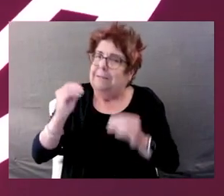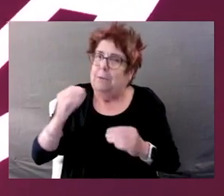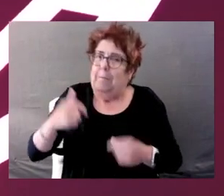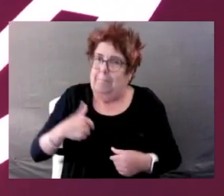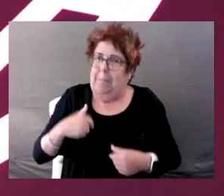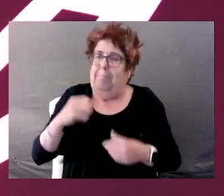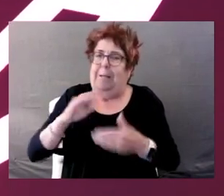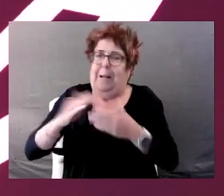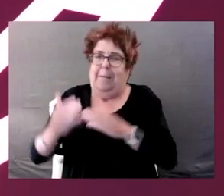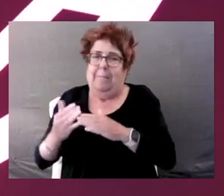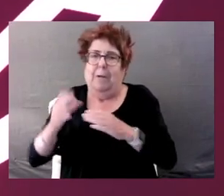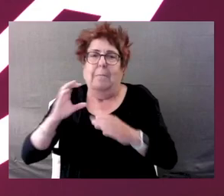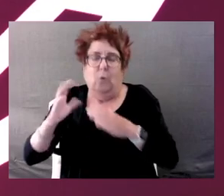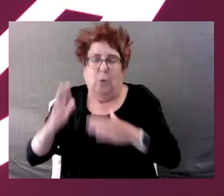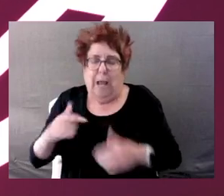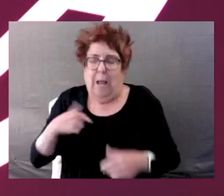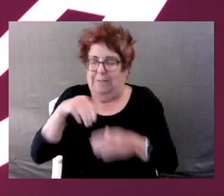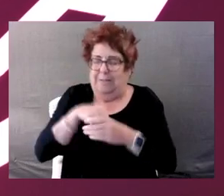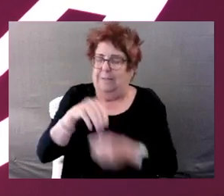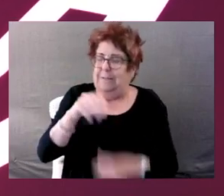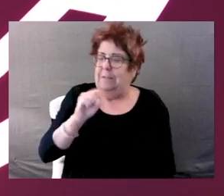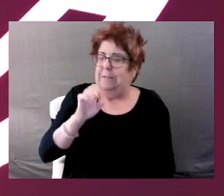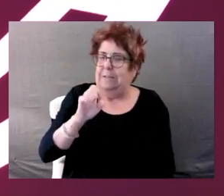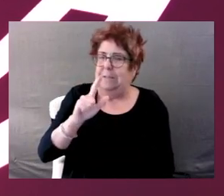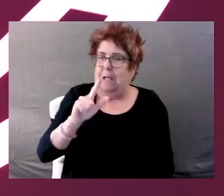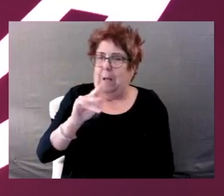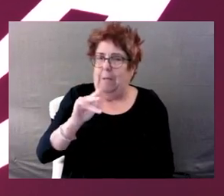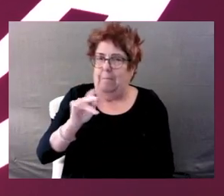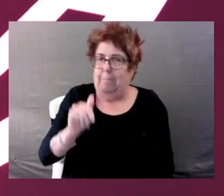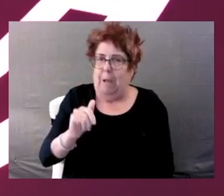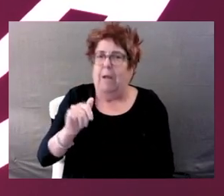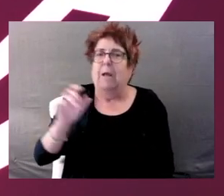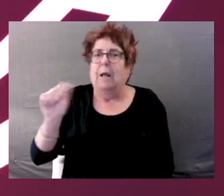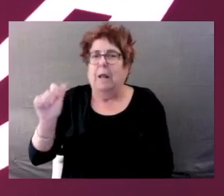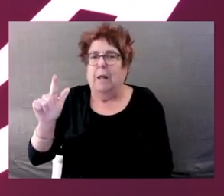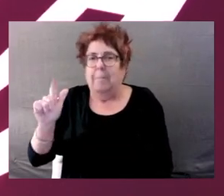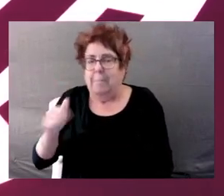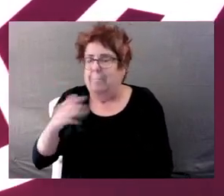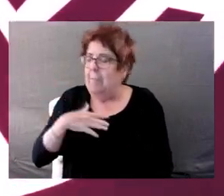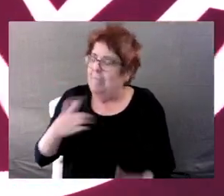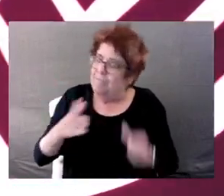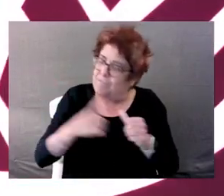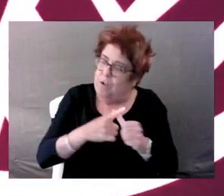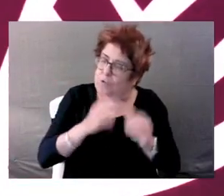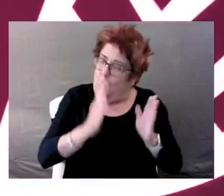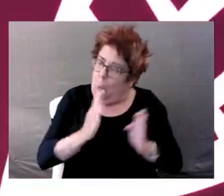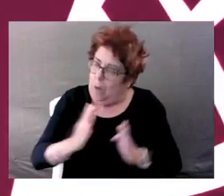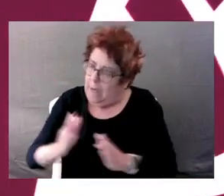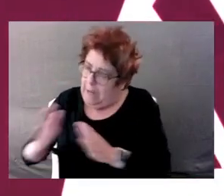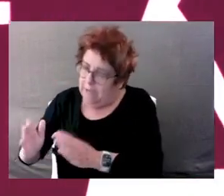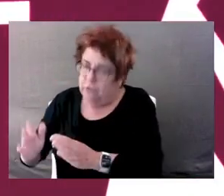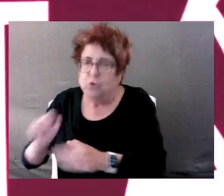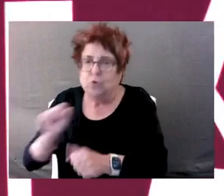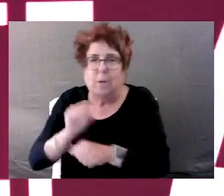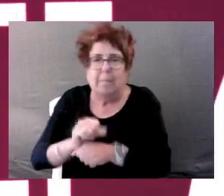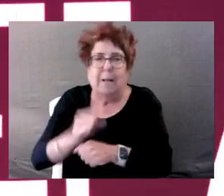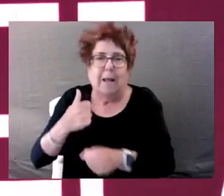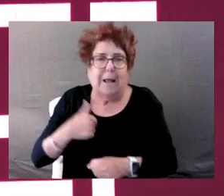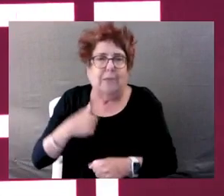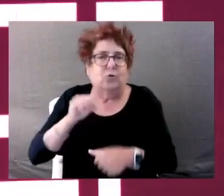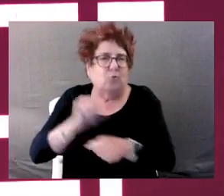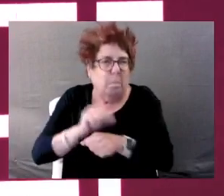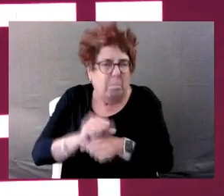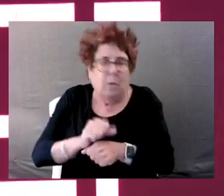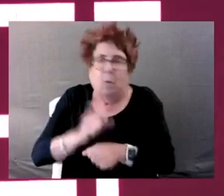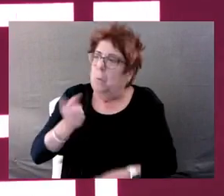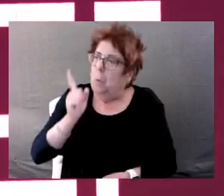in Selma, Alabama at the time, and it was my first organizing job. I was in my 20s, and I had this job that we were gonna go and organize